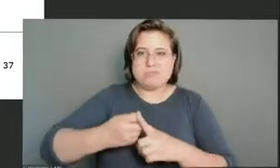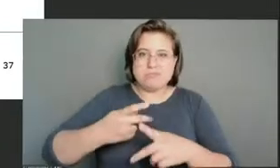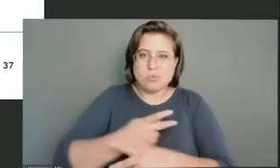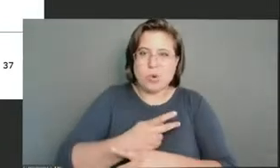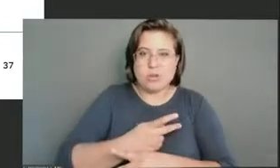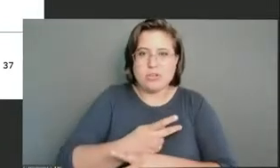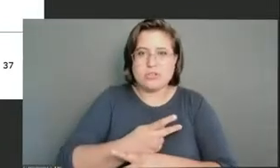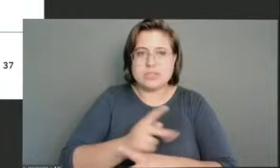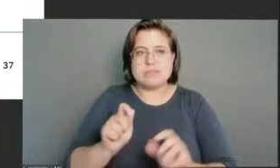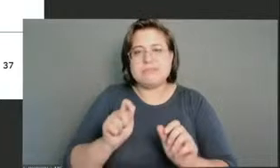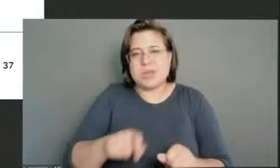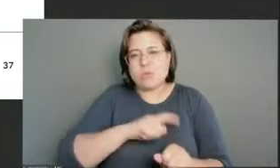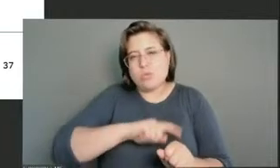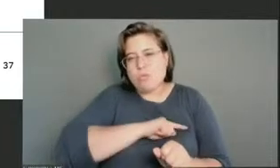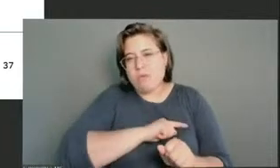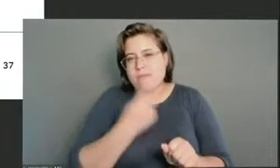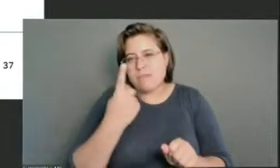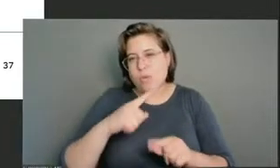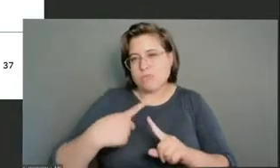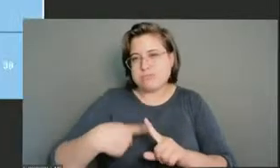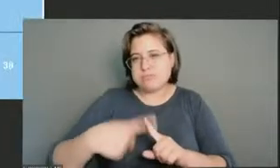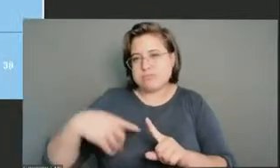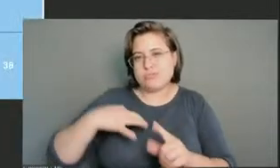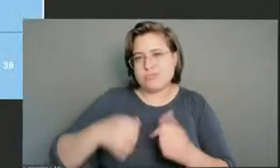for rental assistance.